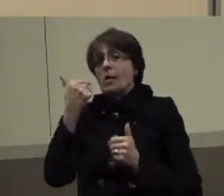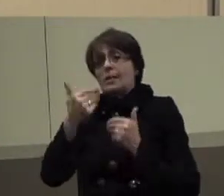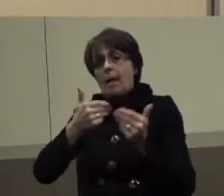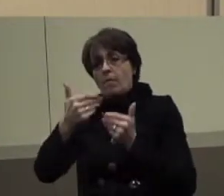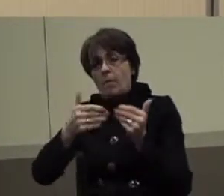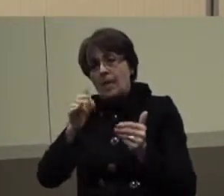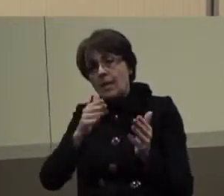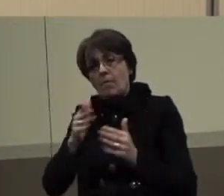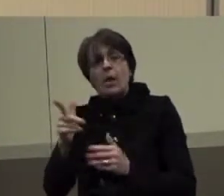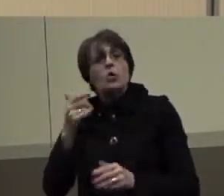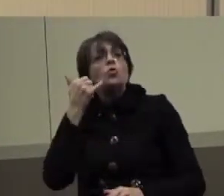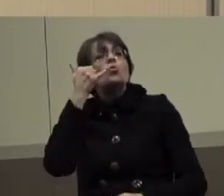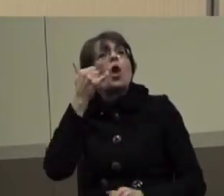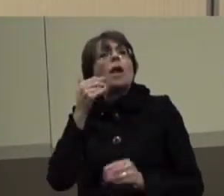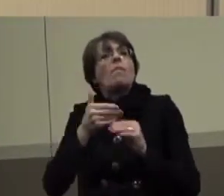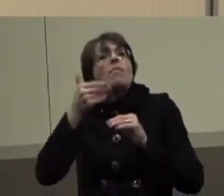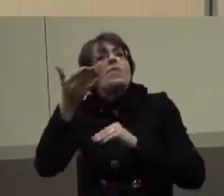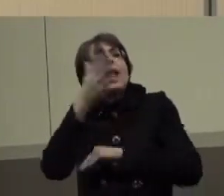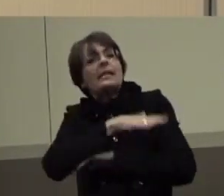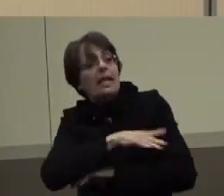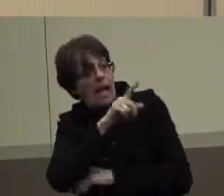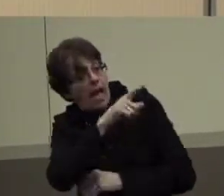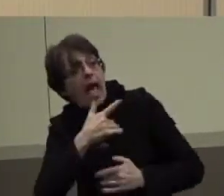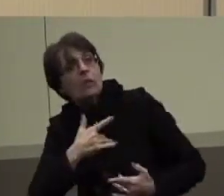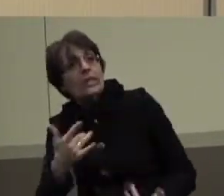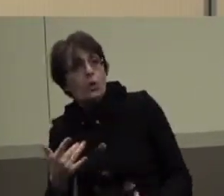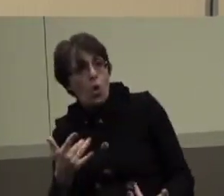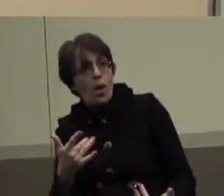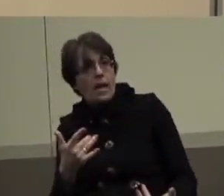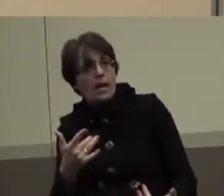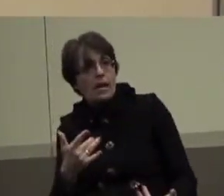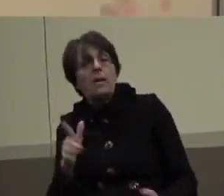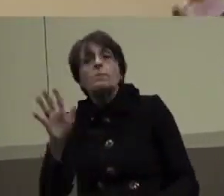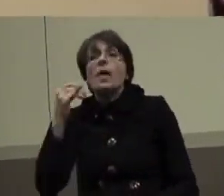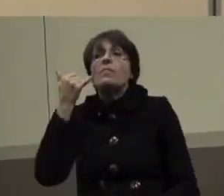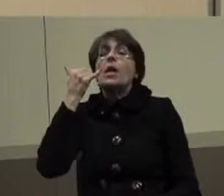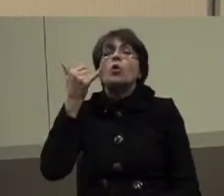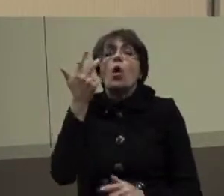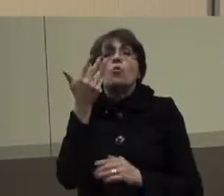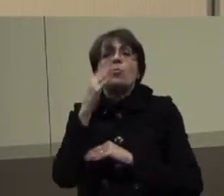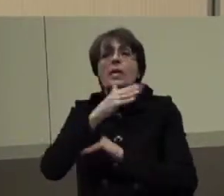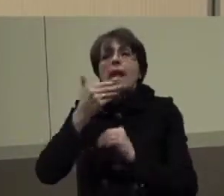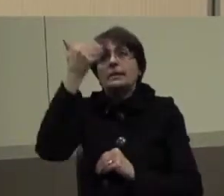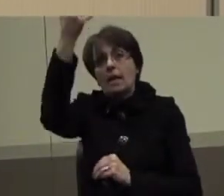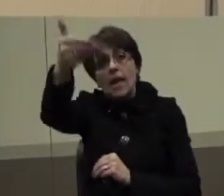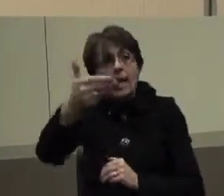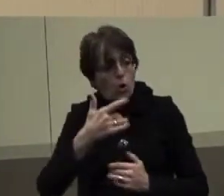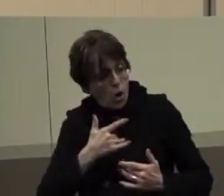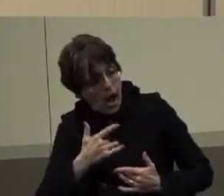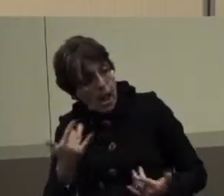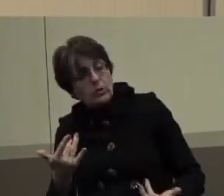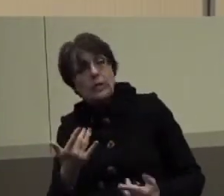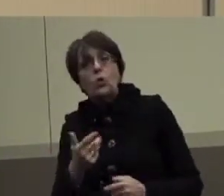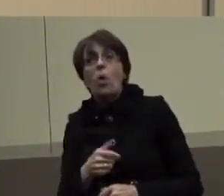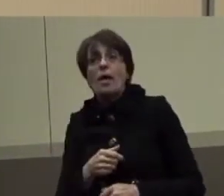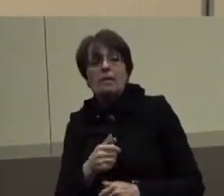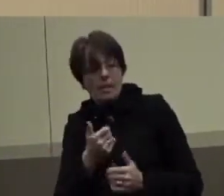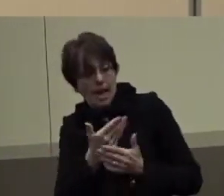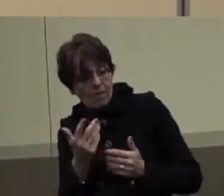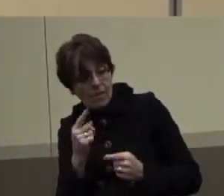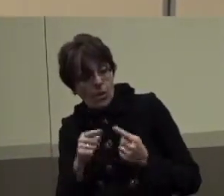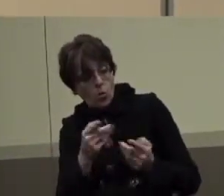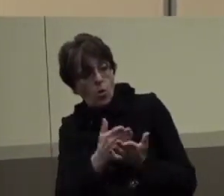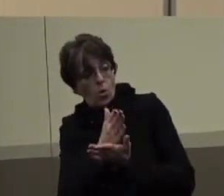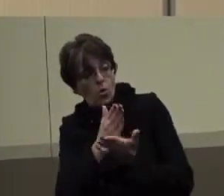you call them 1 day later. How's it going? Then you call them 3 days later. How's it going? Everything